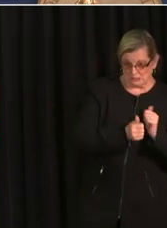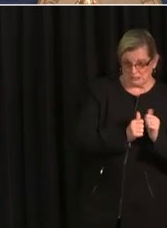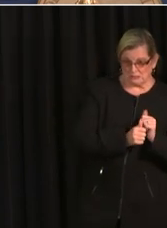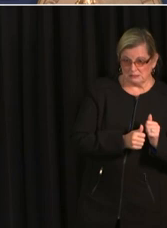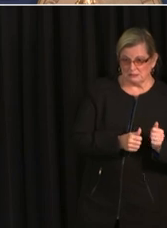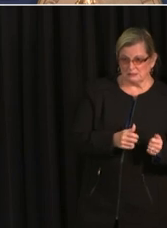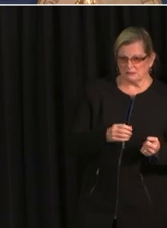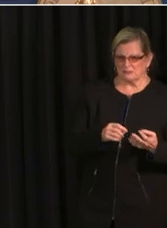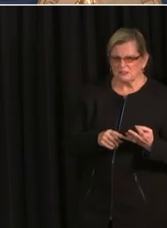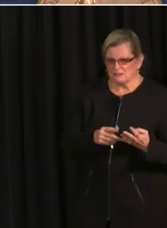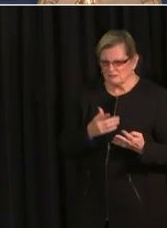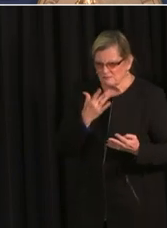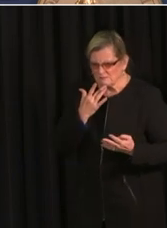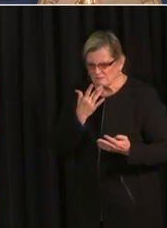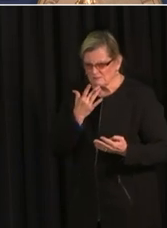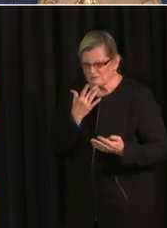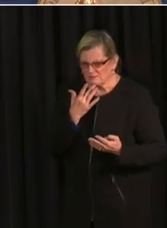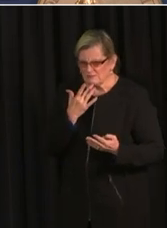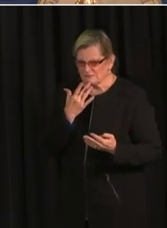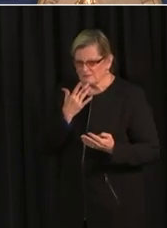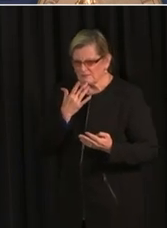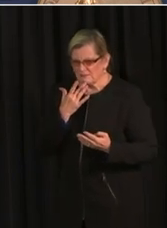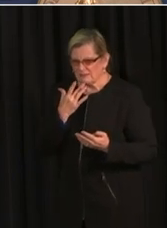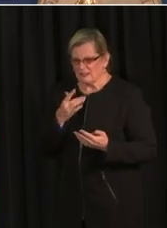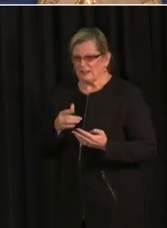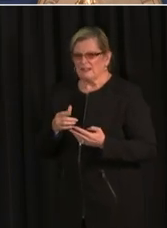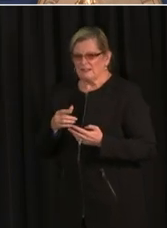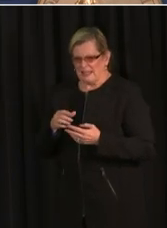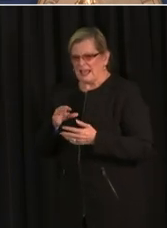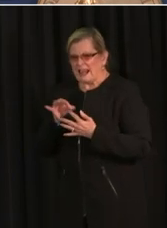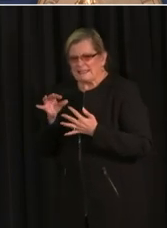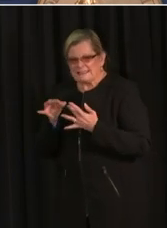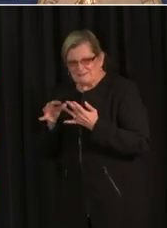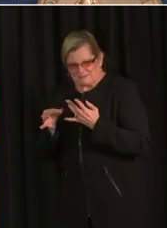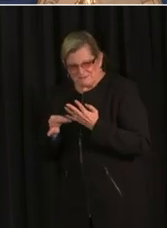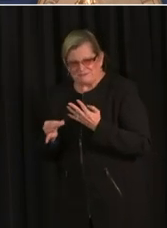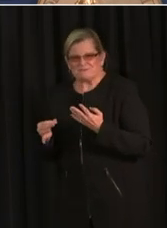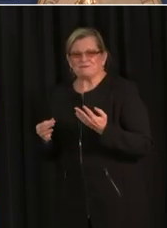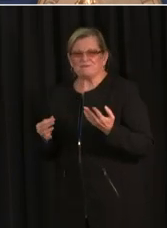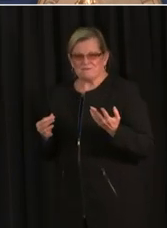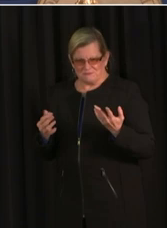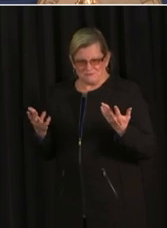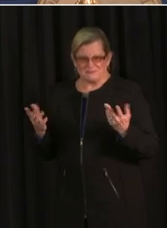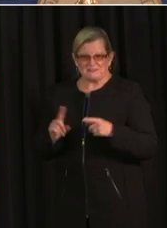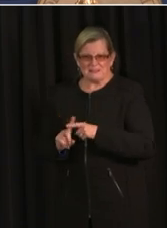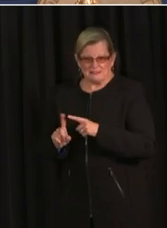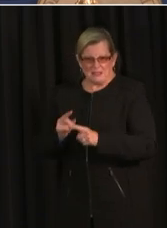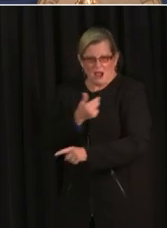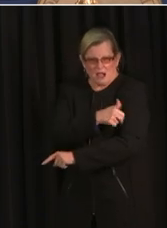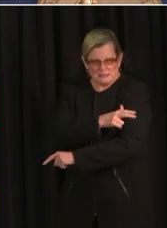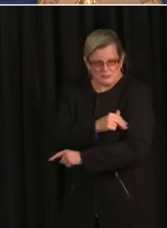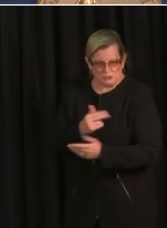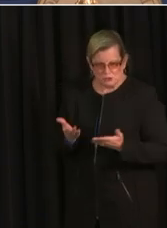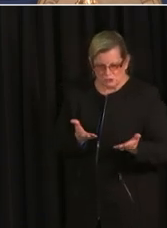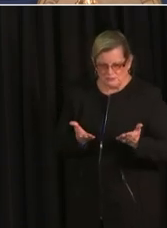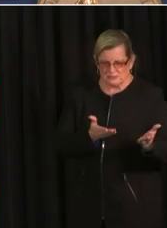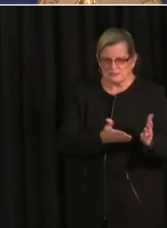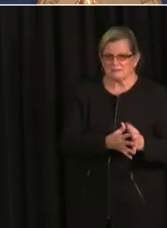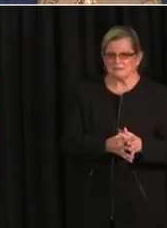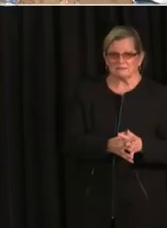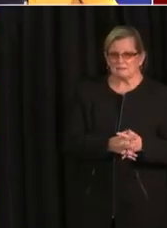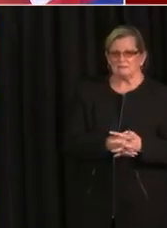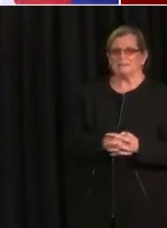so with that, I will turn to questions related to